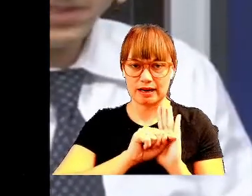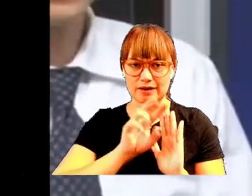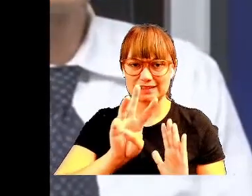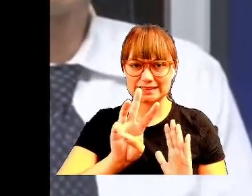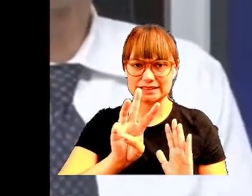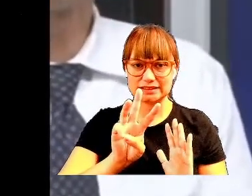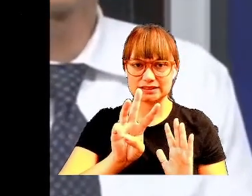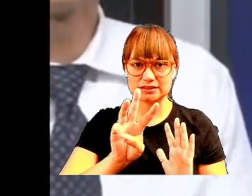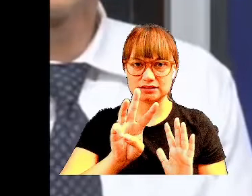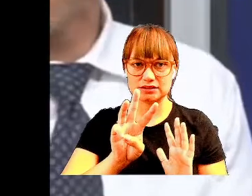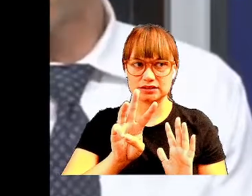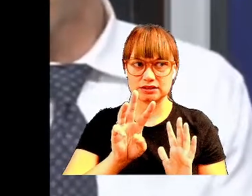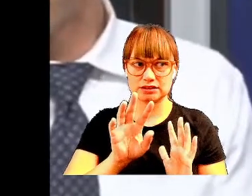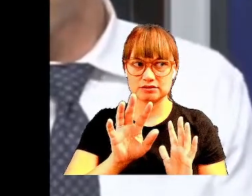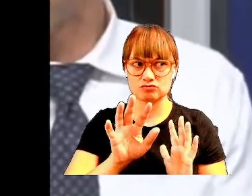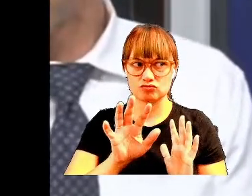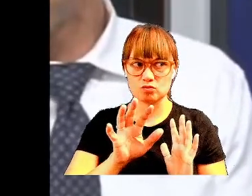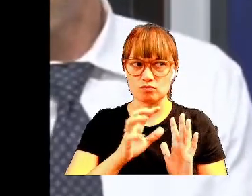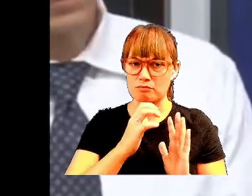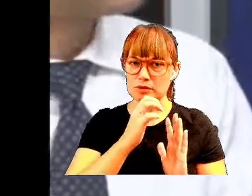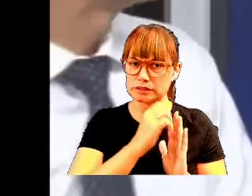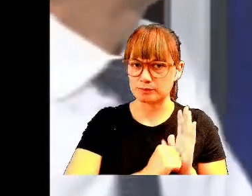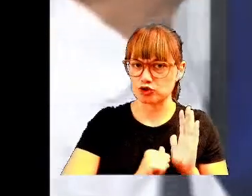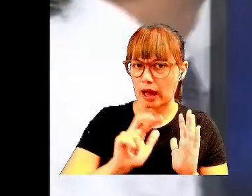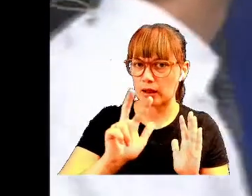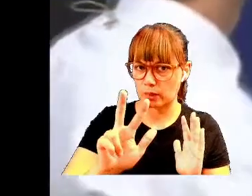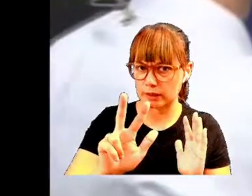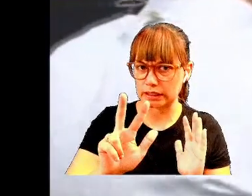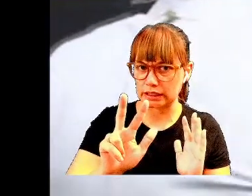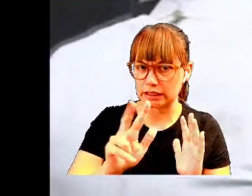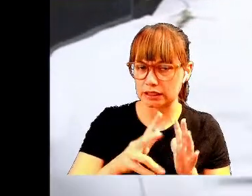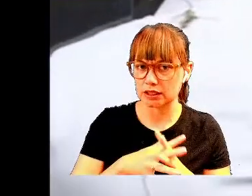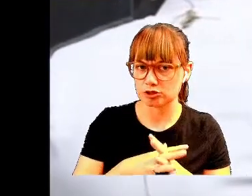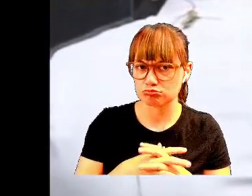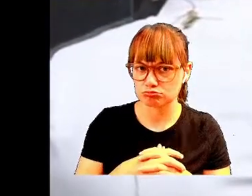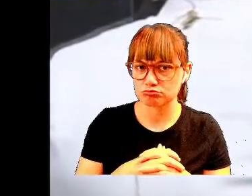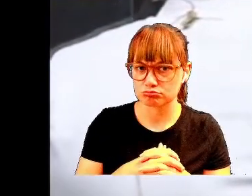well, we could say that we subtracted 3, right?